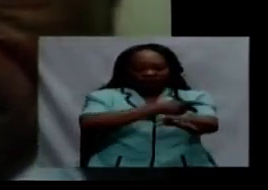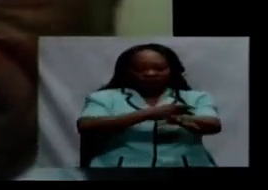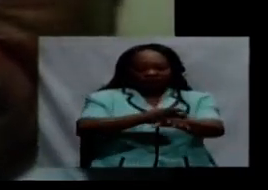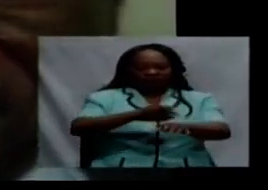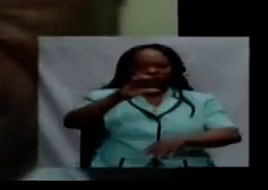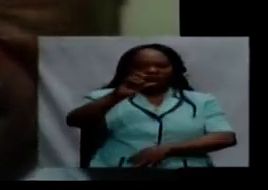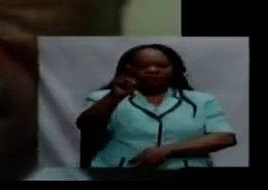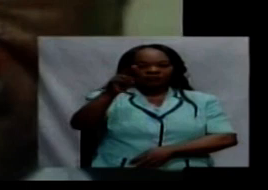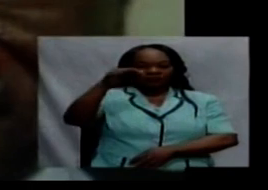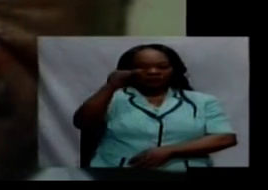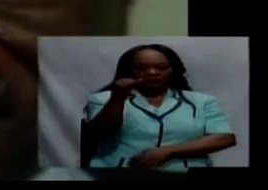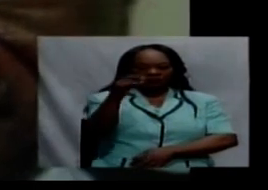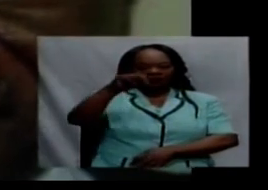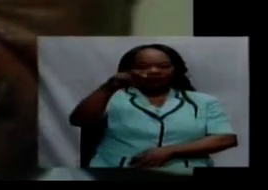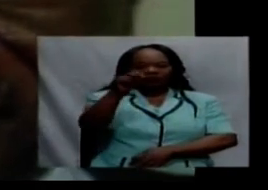Chifumbe Chintu.